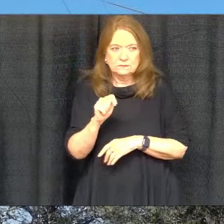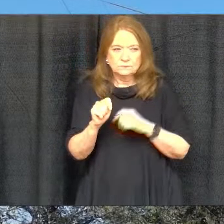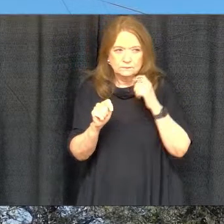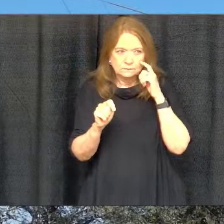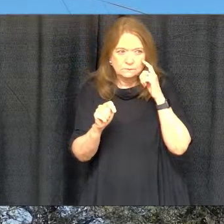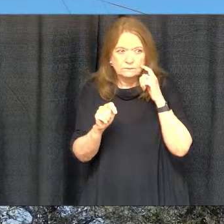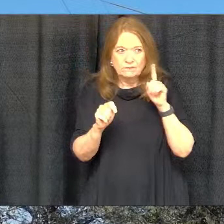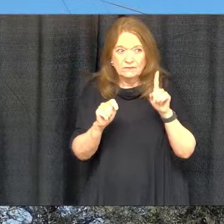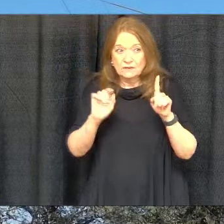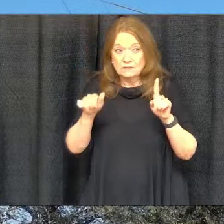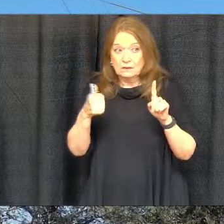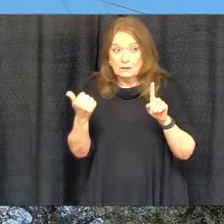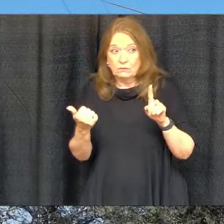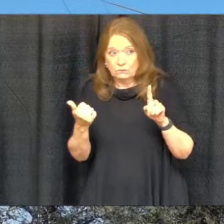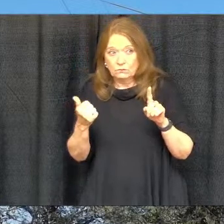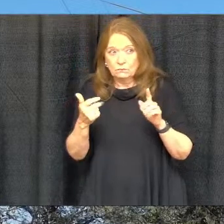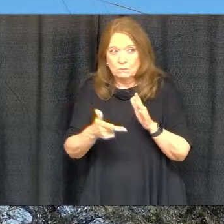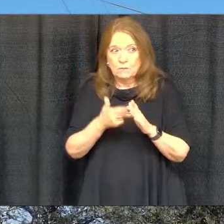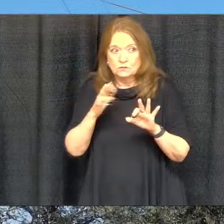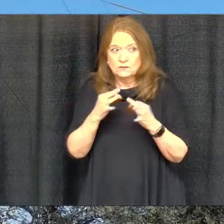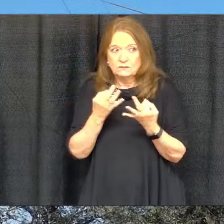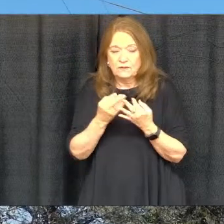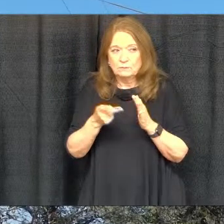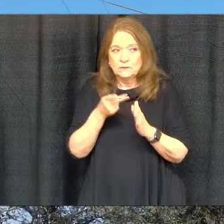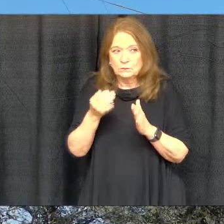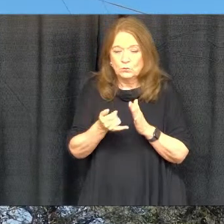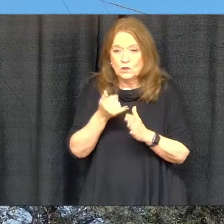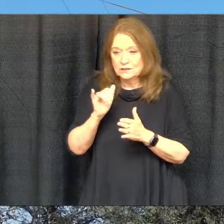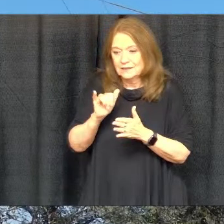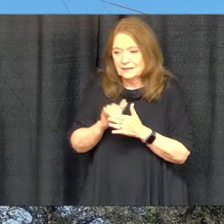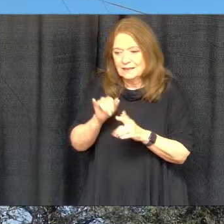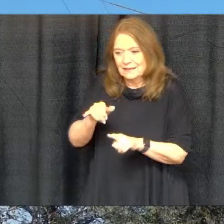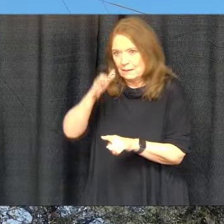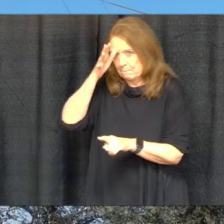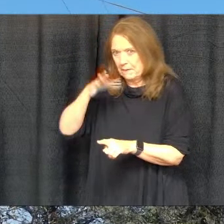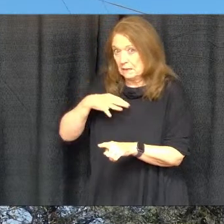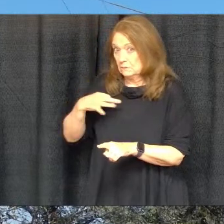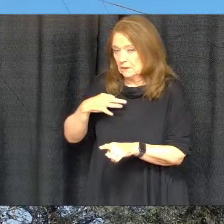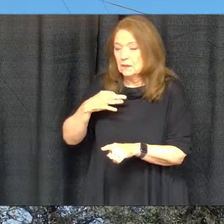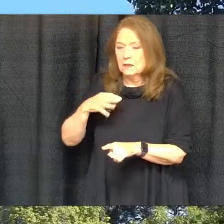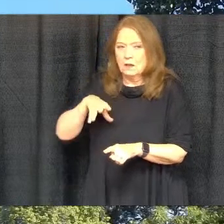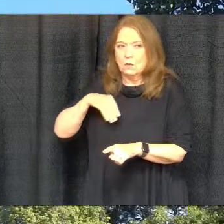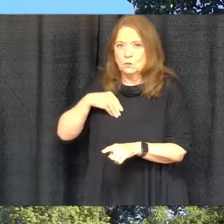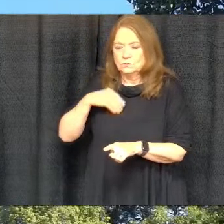This is the other current multifamily project that Mr. Stabile owns adjacent to it.